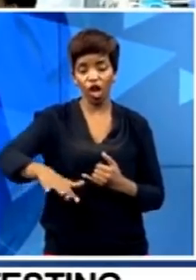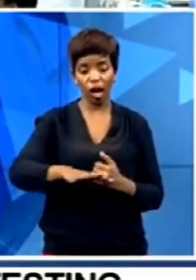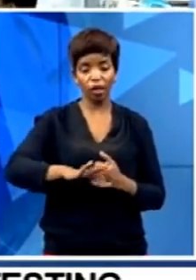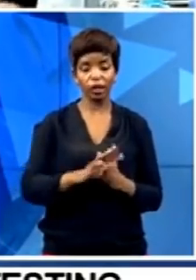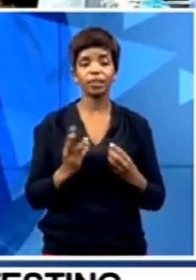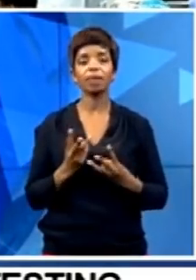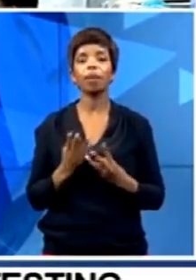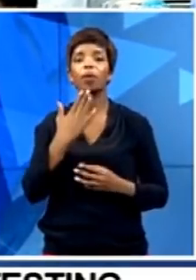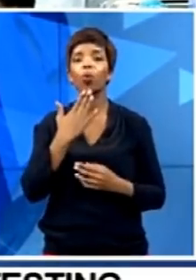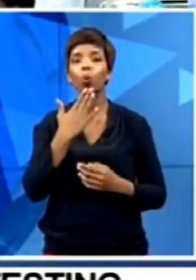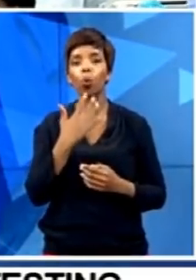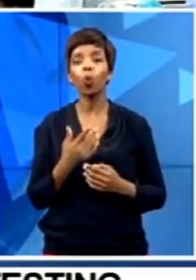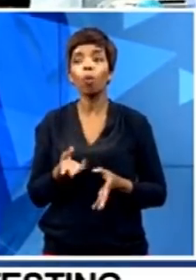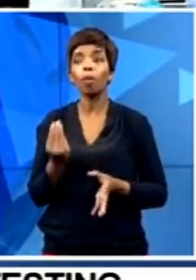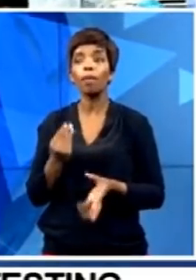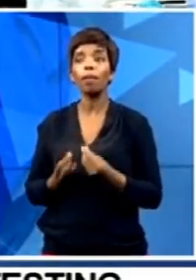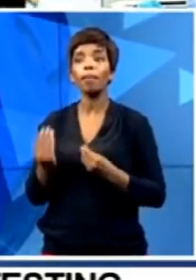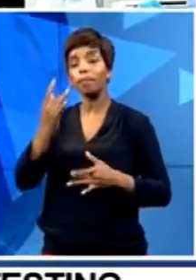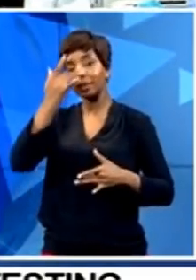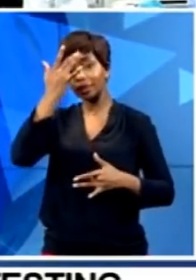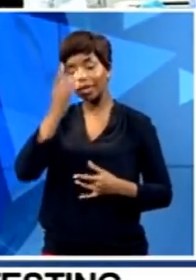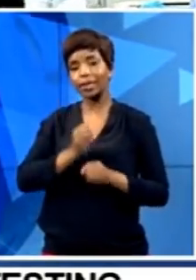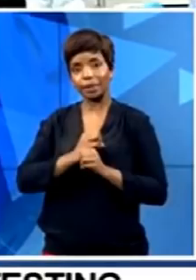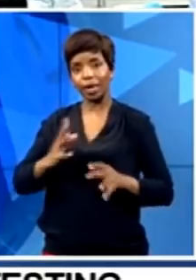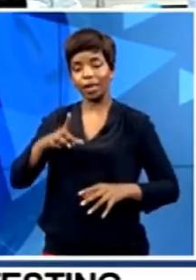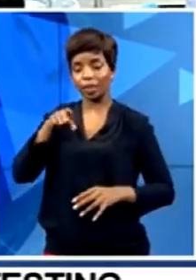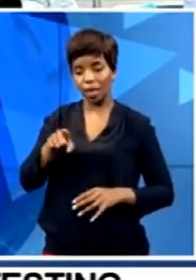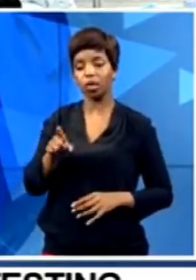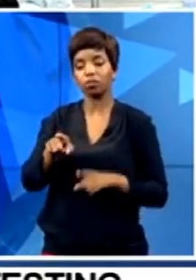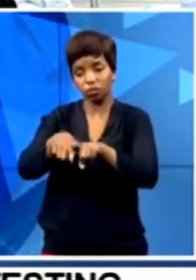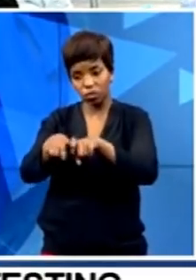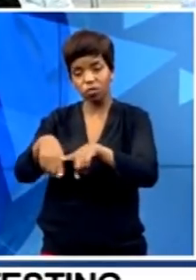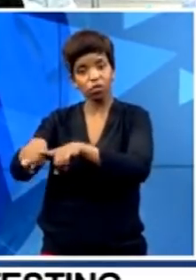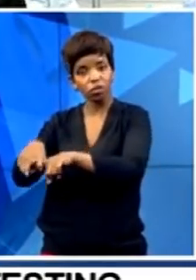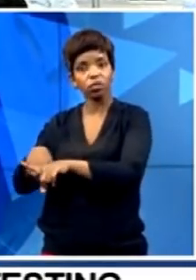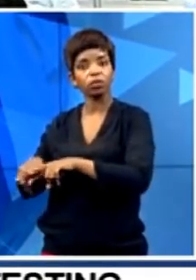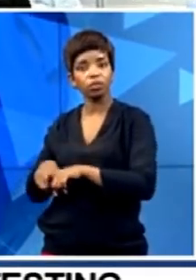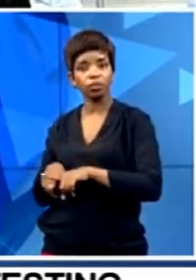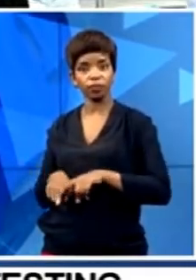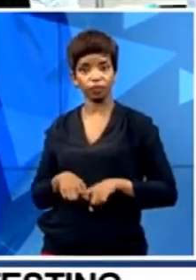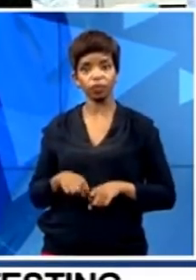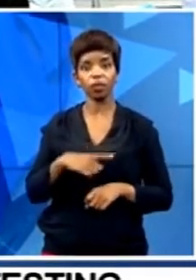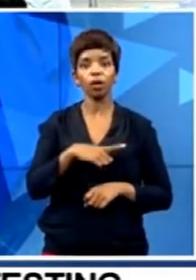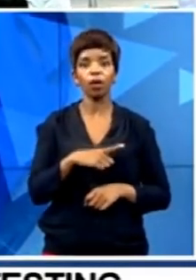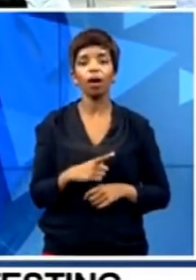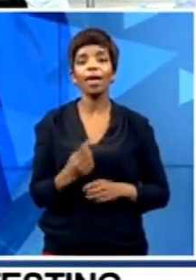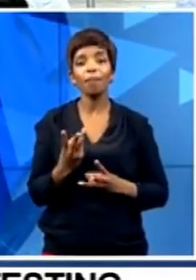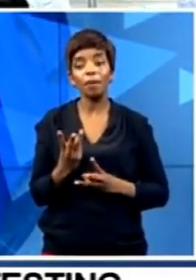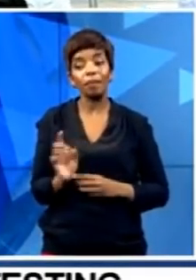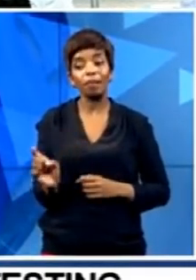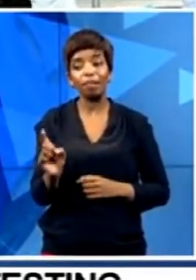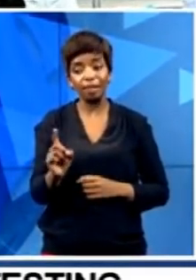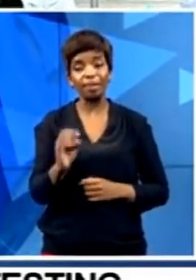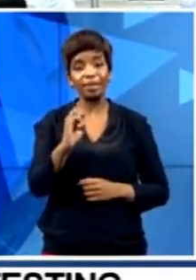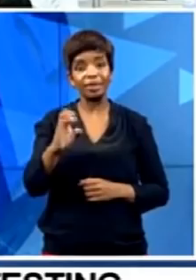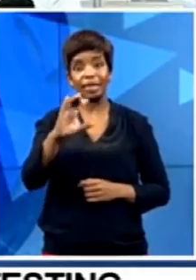specific areas, encourage people to come and test, and above all, Blaine, like we were speaking earlier on, with the lack of knowledge of the people in the Eastern Cape, they're going to make sure that as they go and